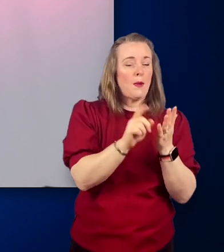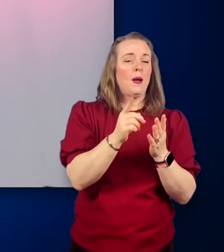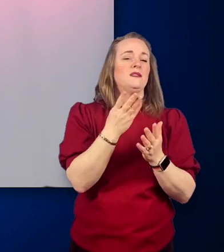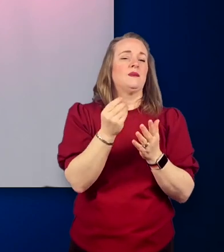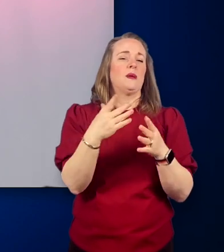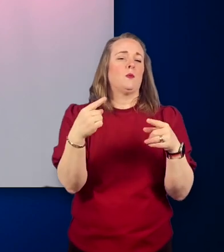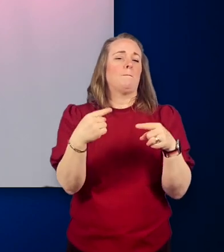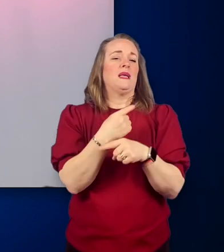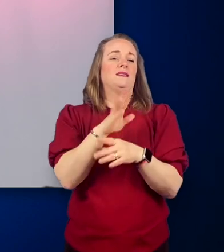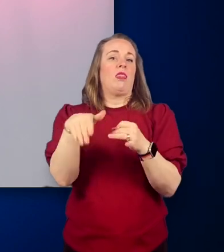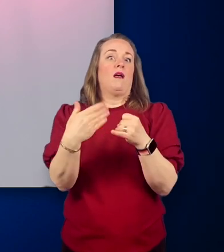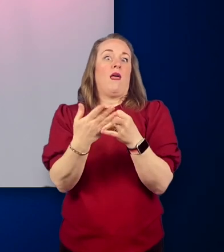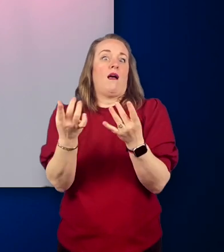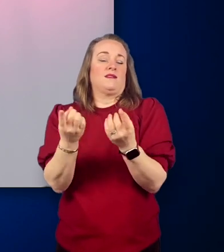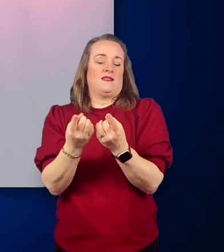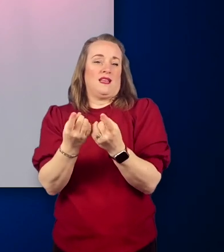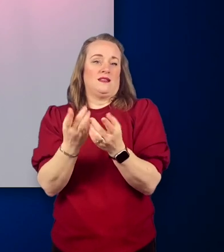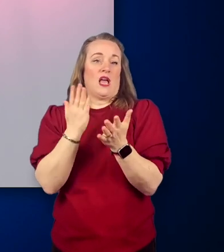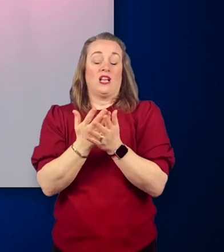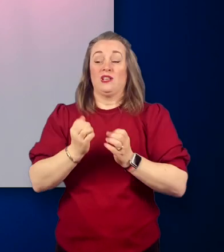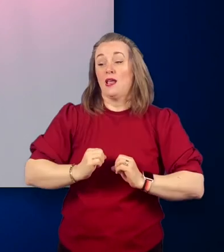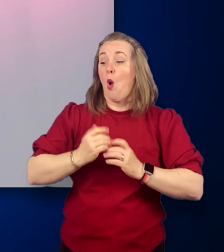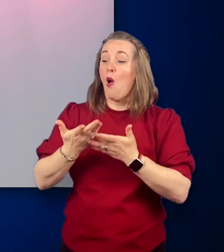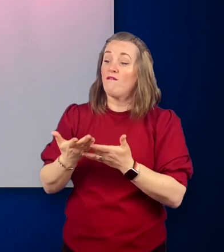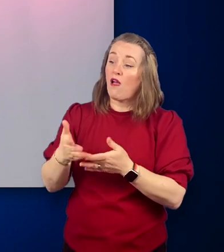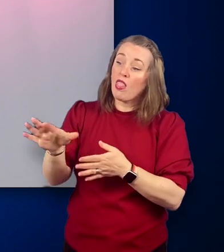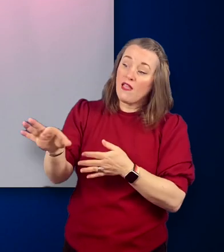piece, which is to offer the invitation.